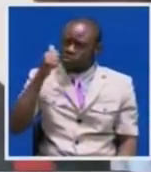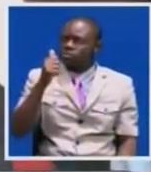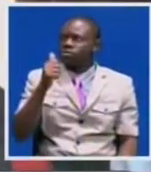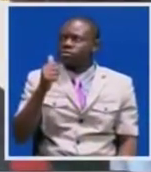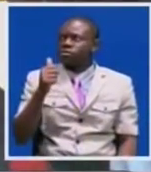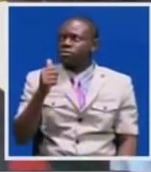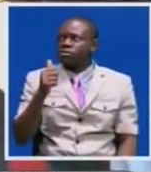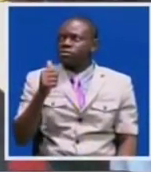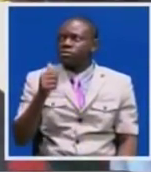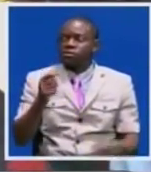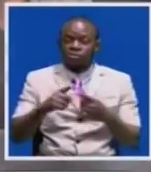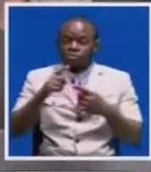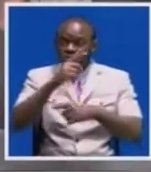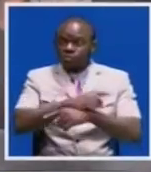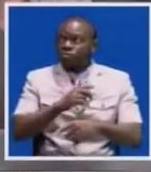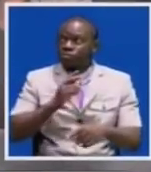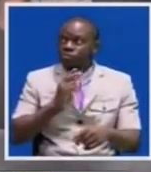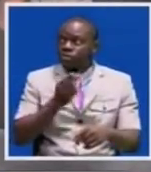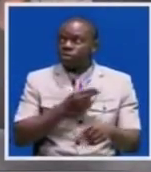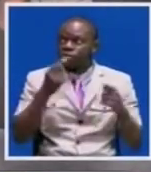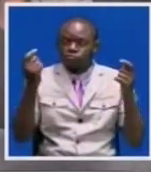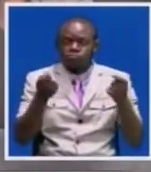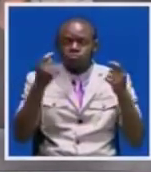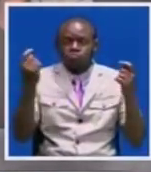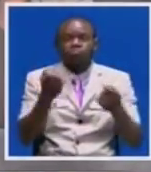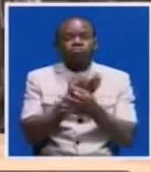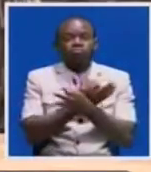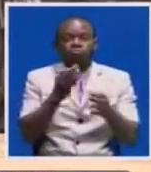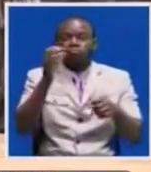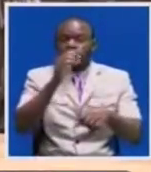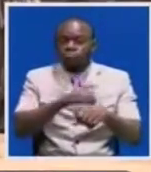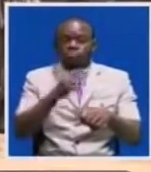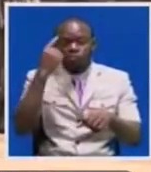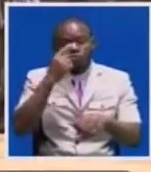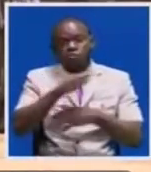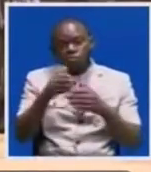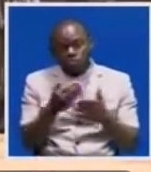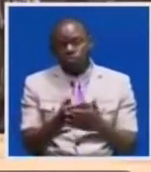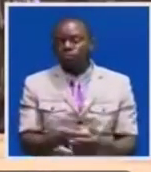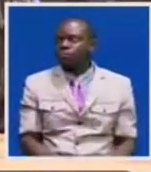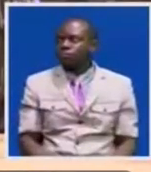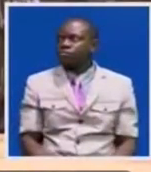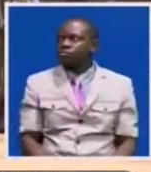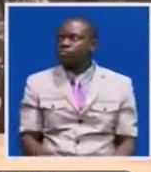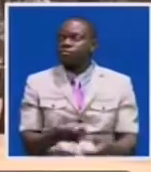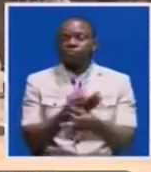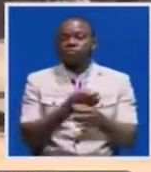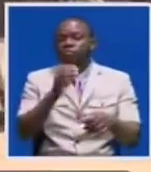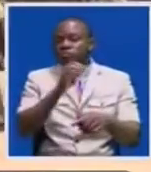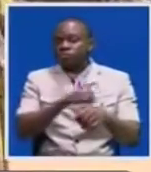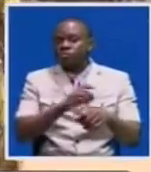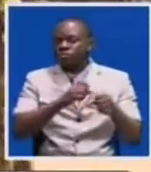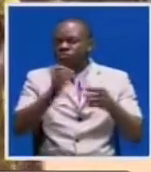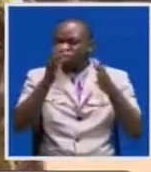that today we are celebrating, it is for all of us. The freedom fighters in the province are also not happy with the